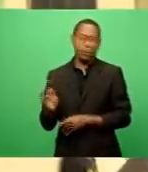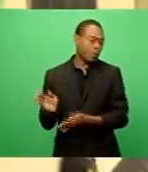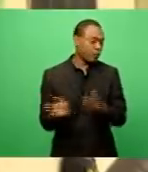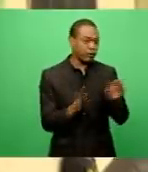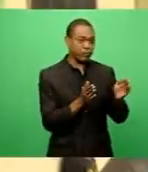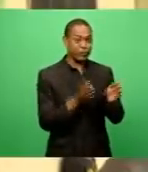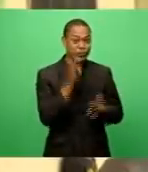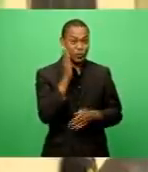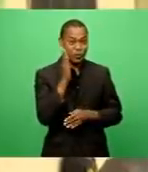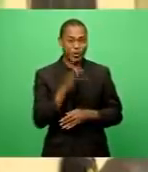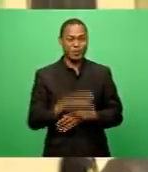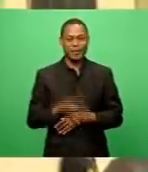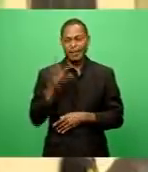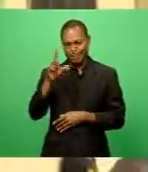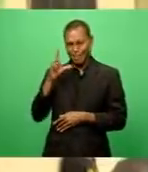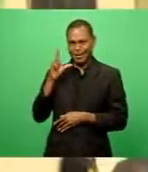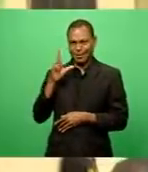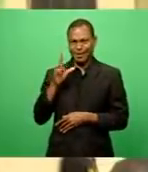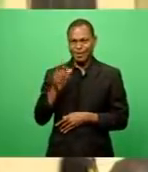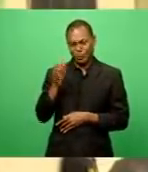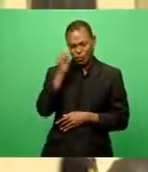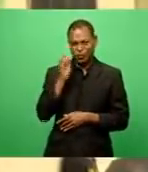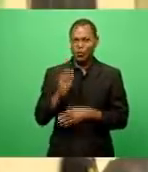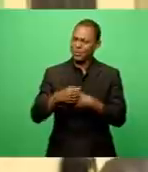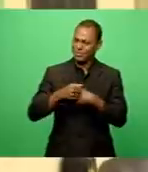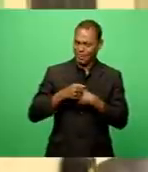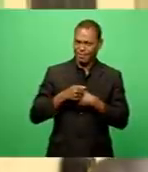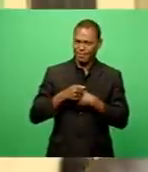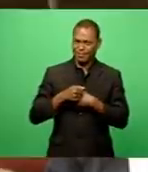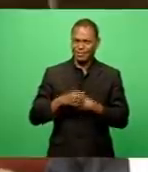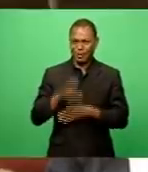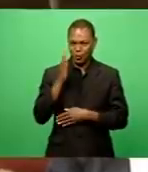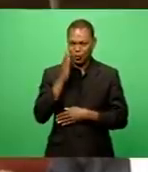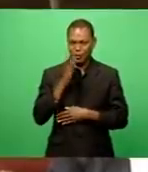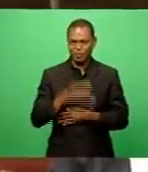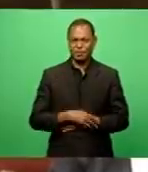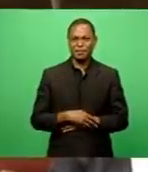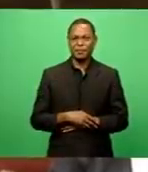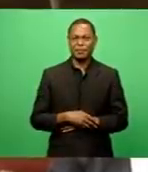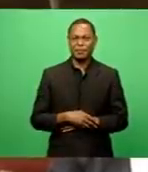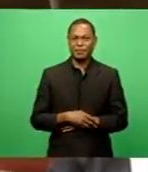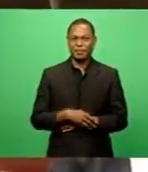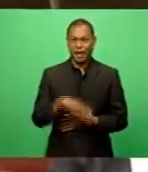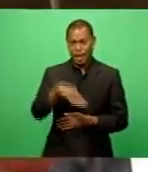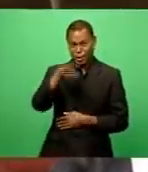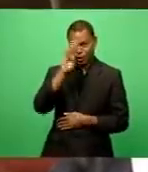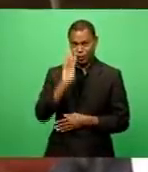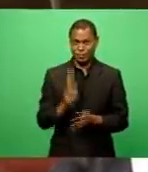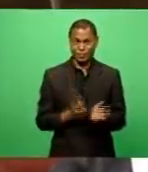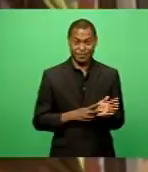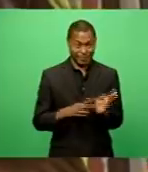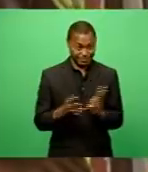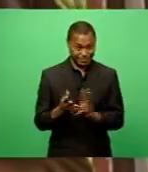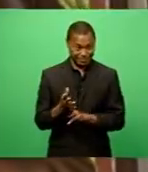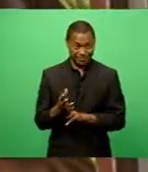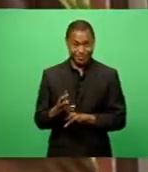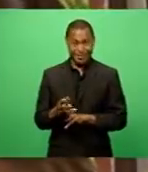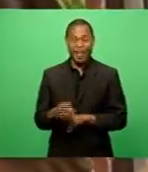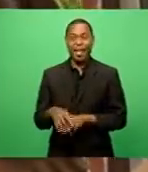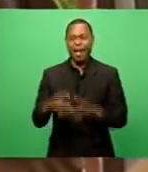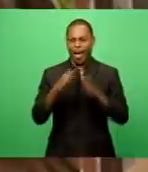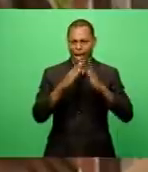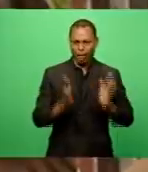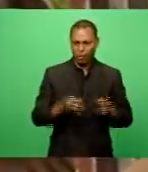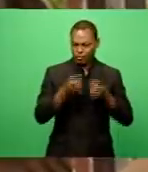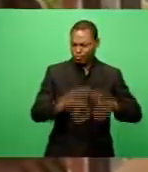moved in yesterday and know that we are safe here. Turani Koro Levi Nandakudha says houses were